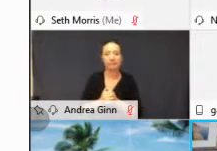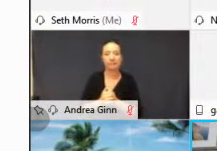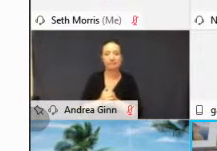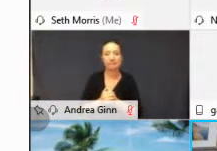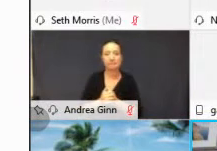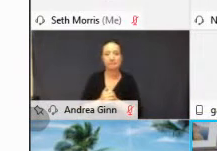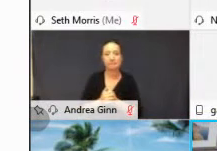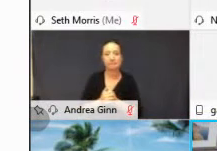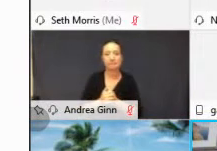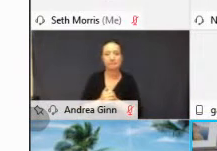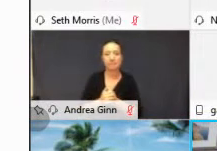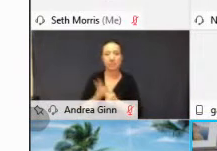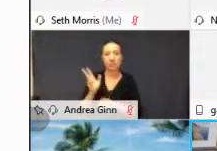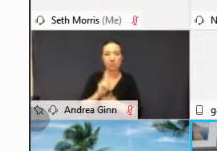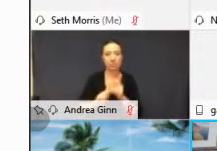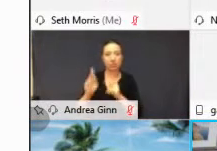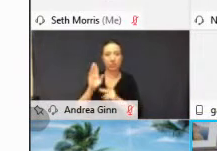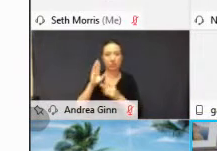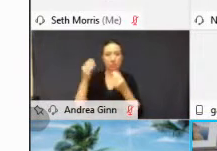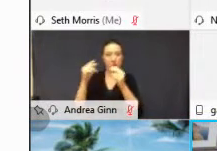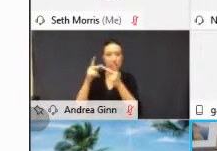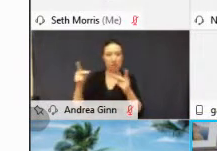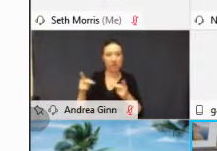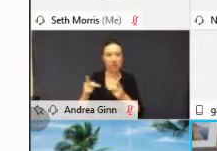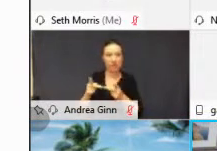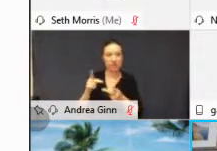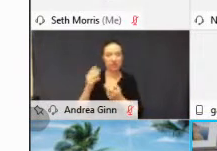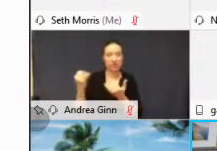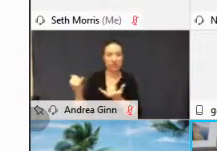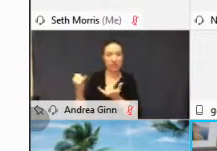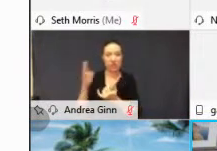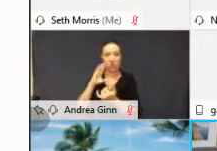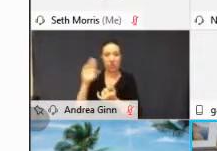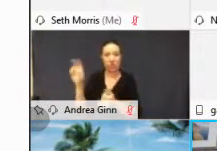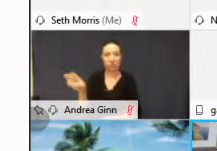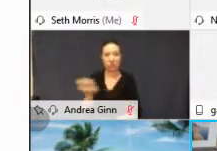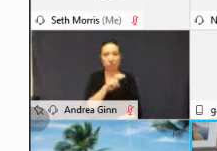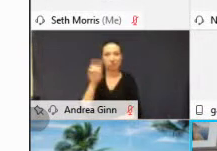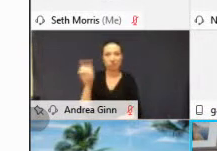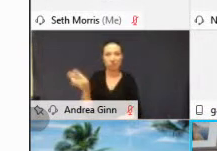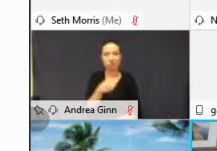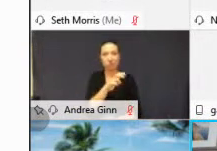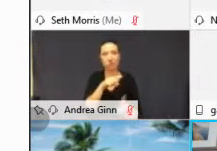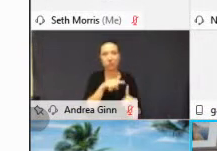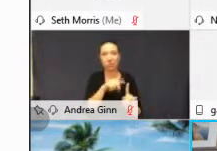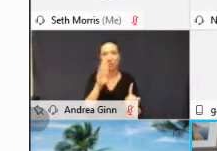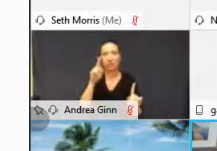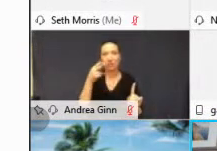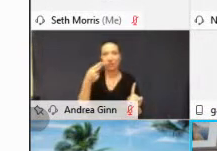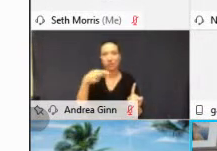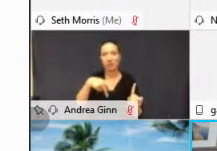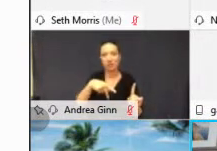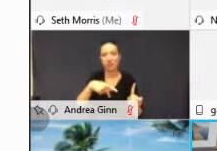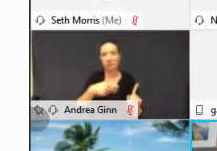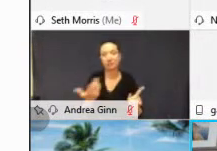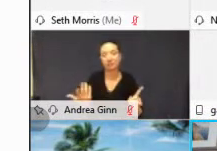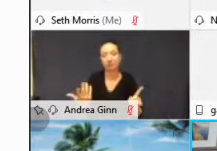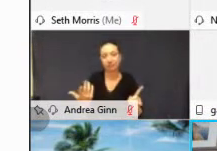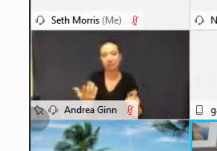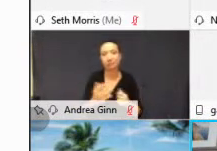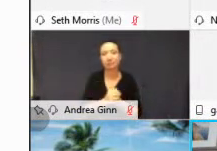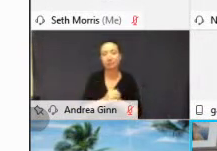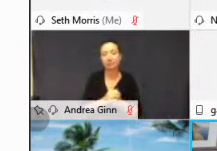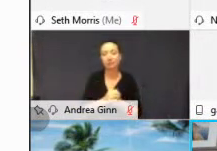individuals who are currently in the marketplace away from the marketplace and into the basic health plan. And we'd also would